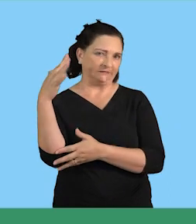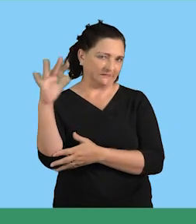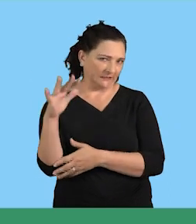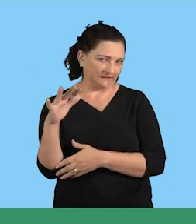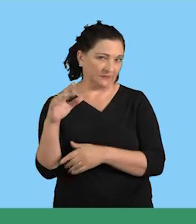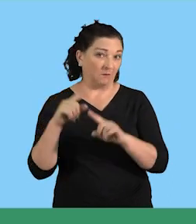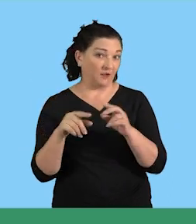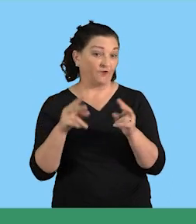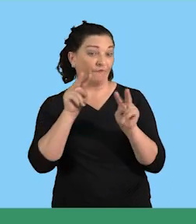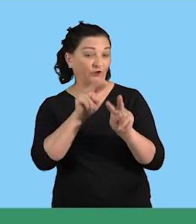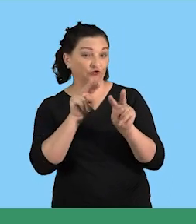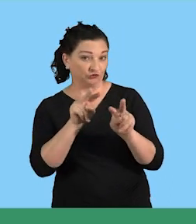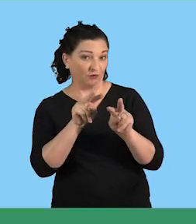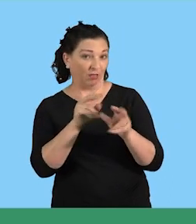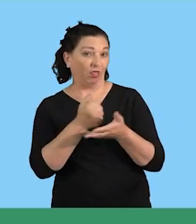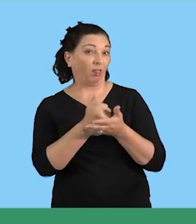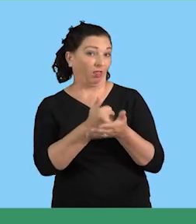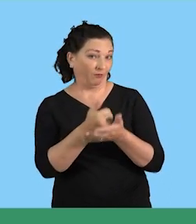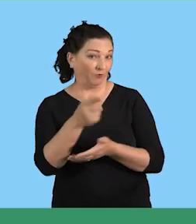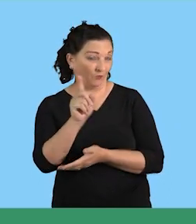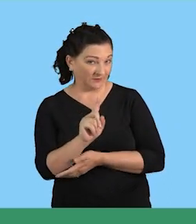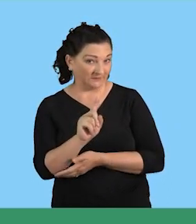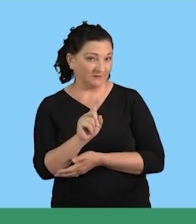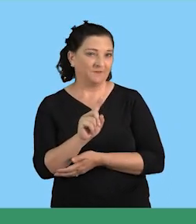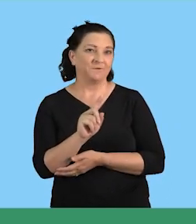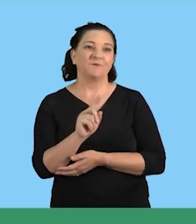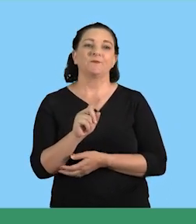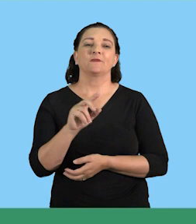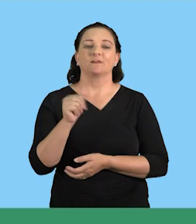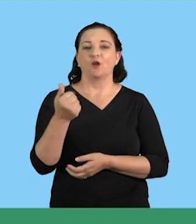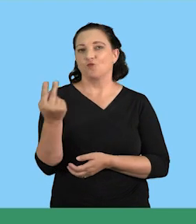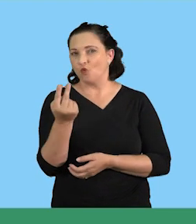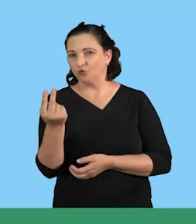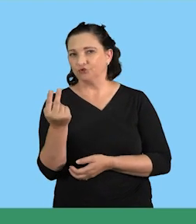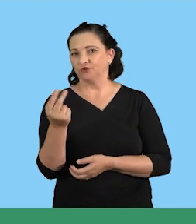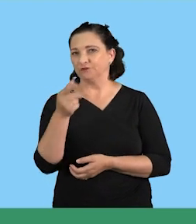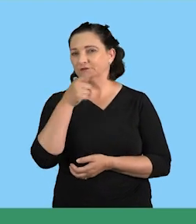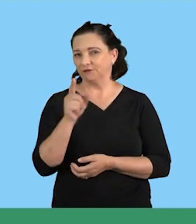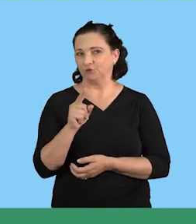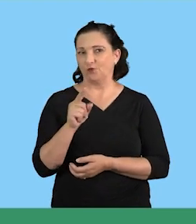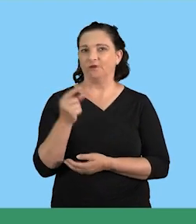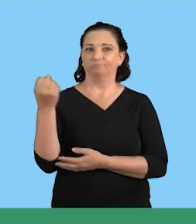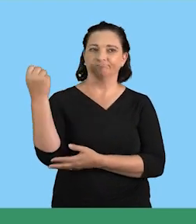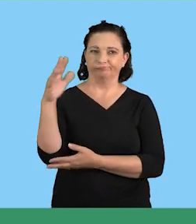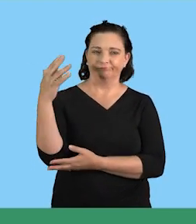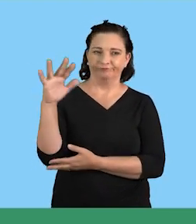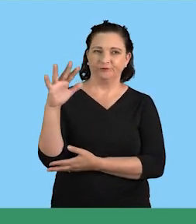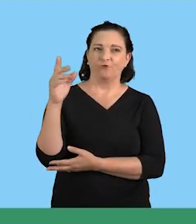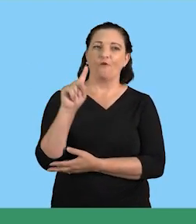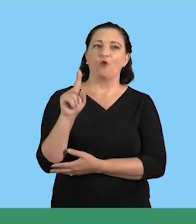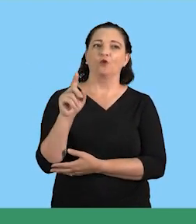different visual aids. We've got different visual aids that we'll be focusing on, and these are the visual aids that we'll be looking